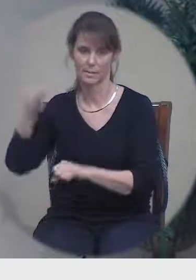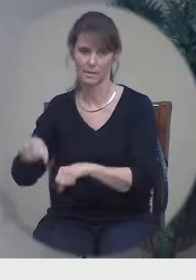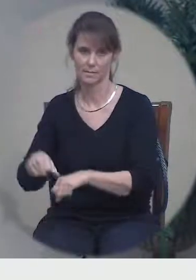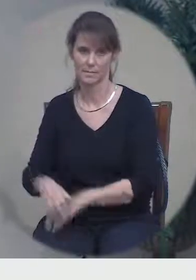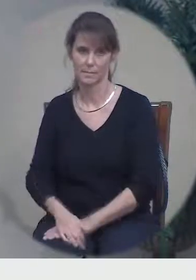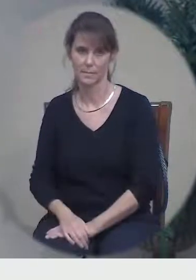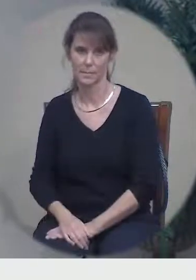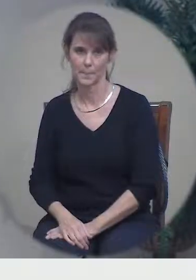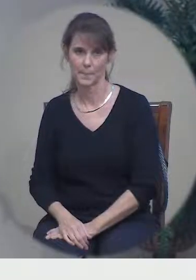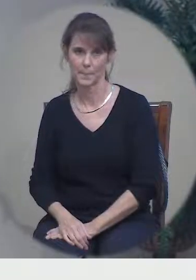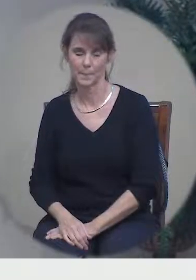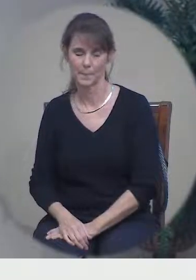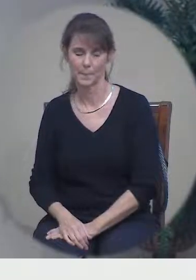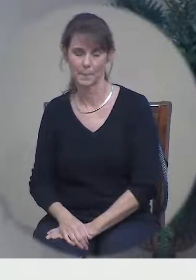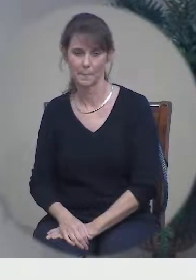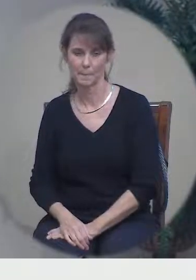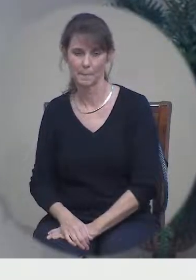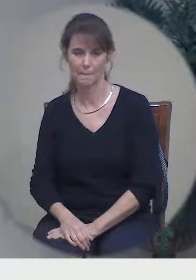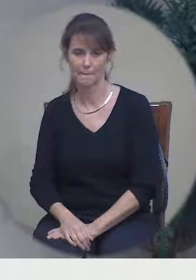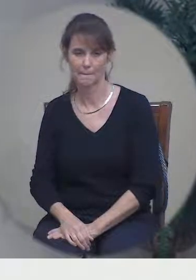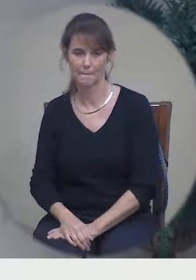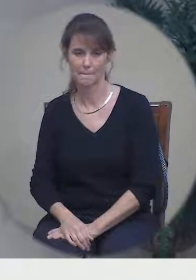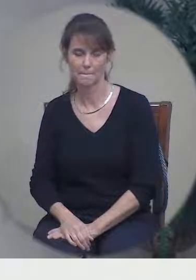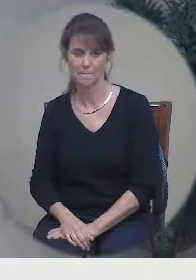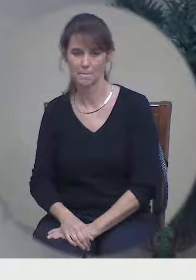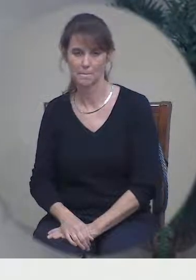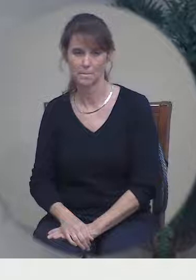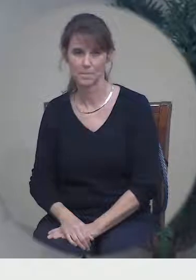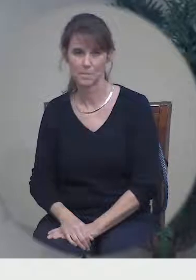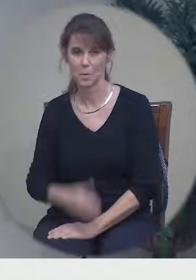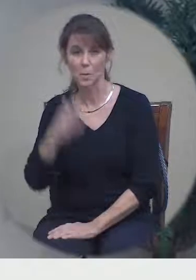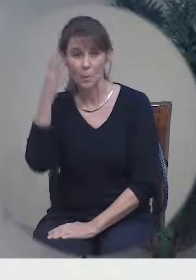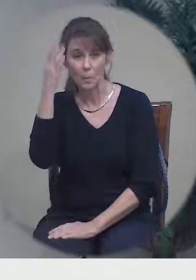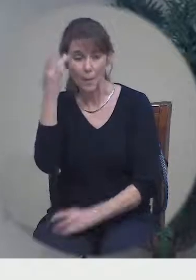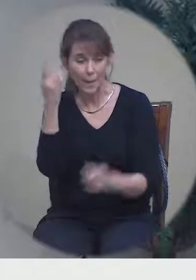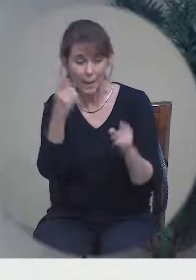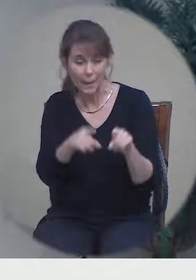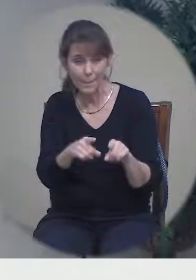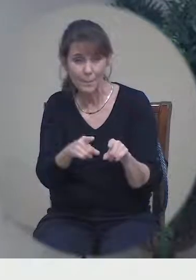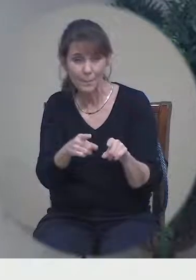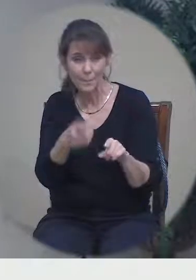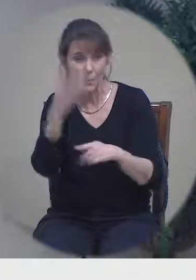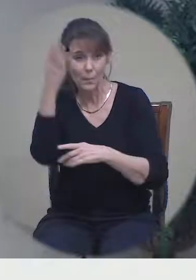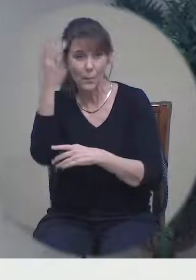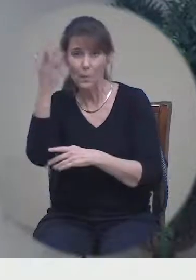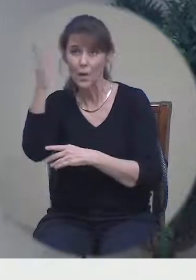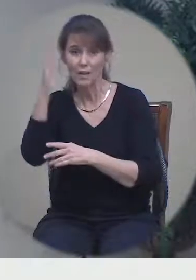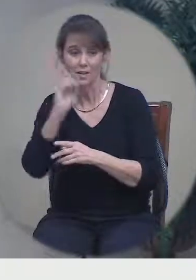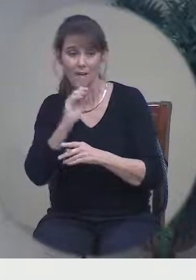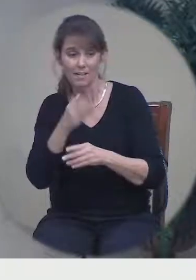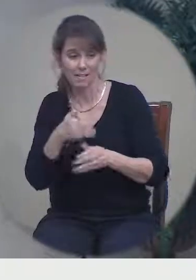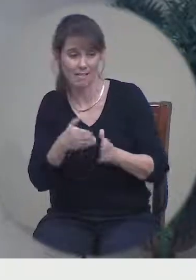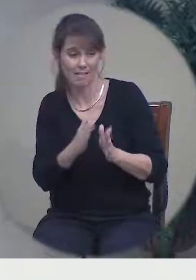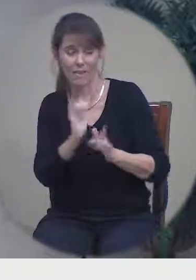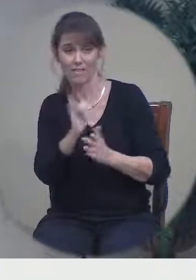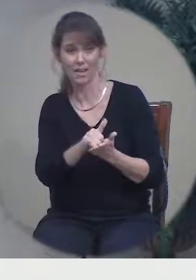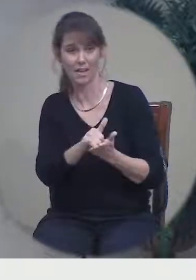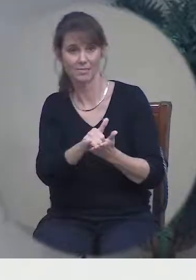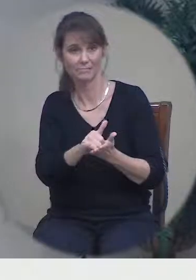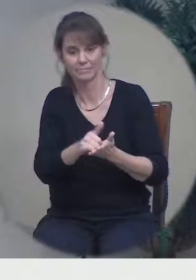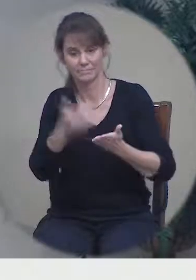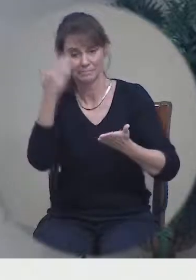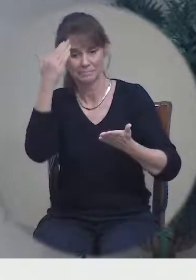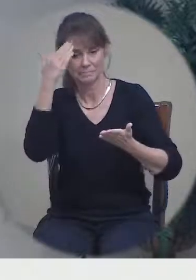Job. There is no answer given in Job. And quite frankly, I mean, I don't know how